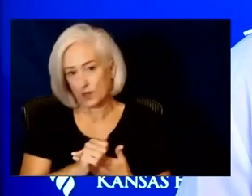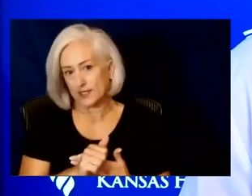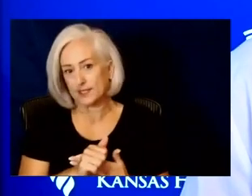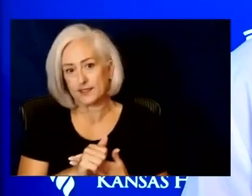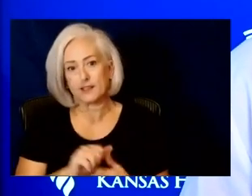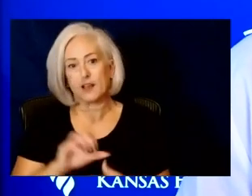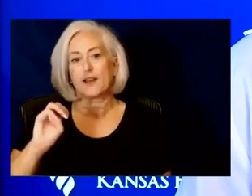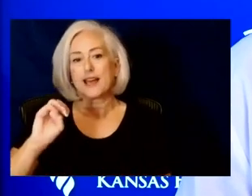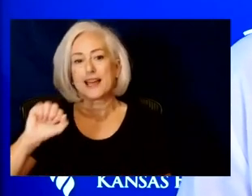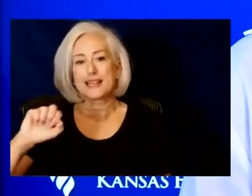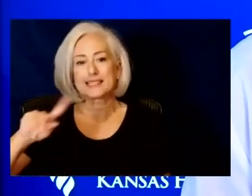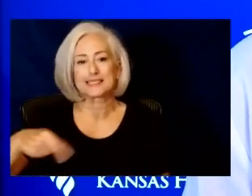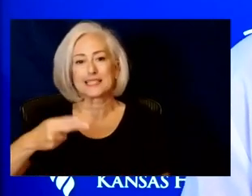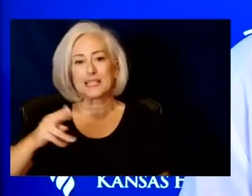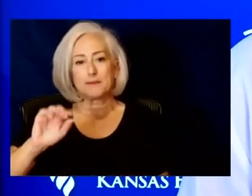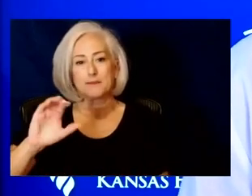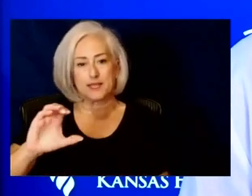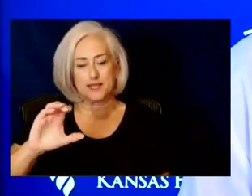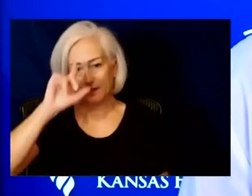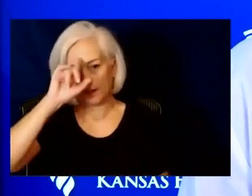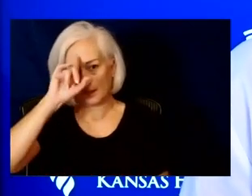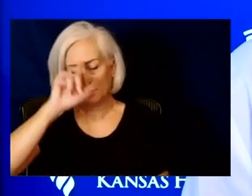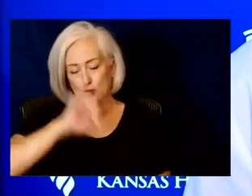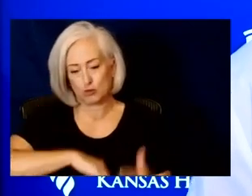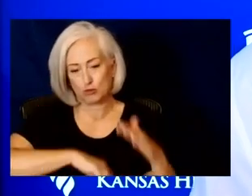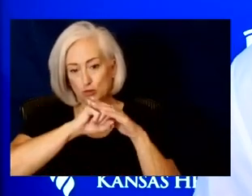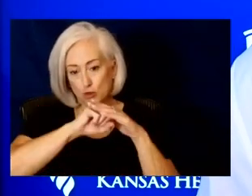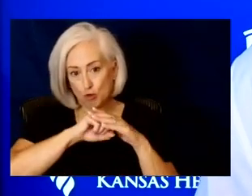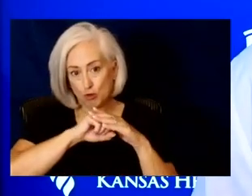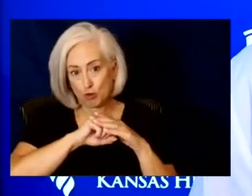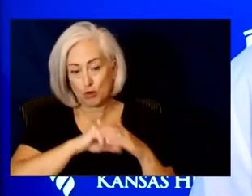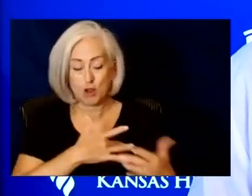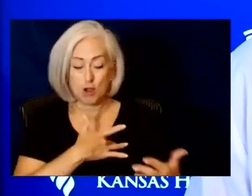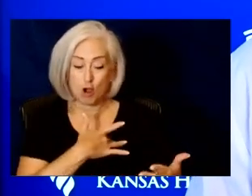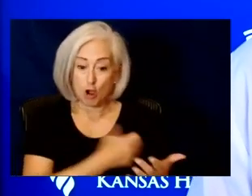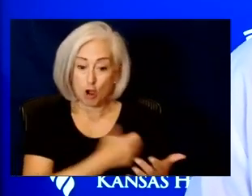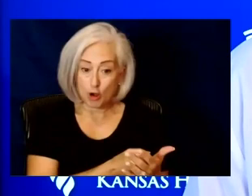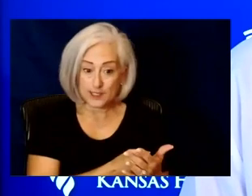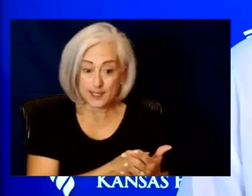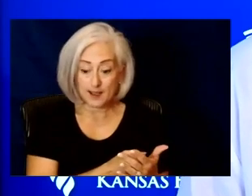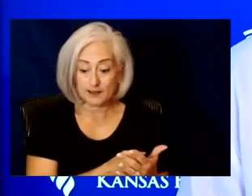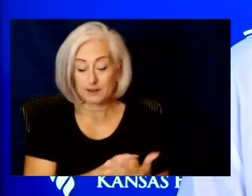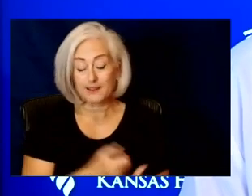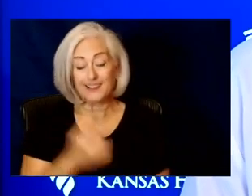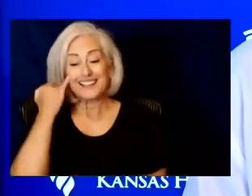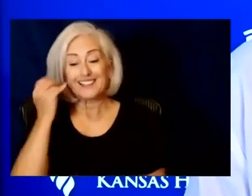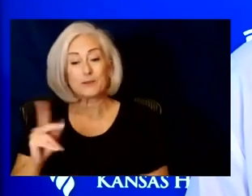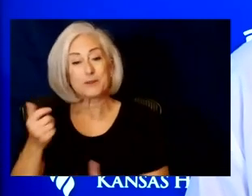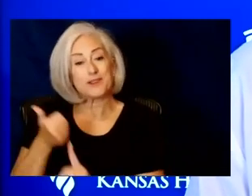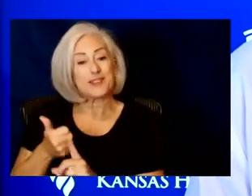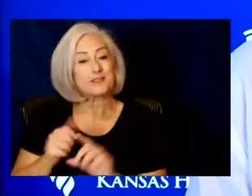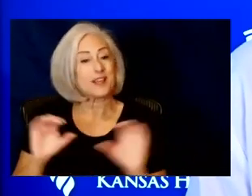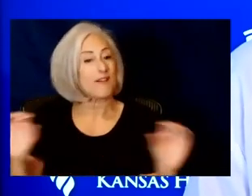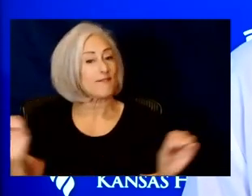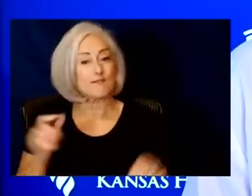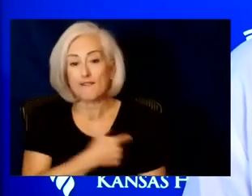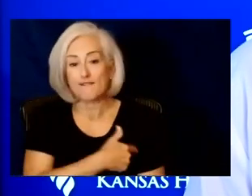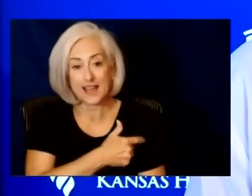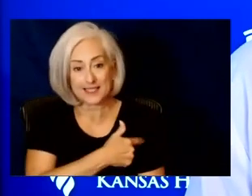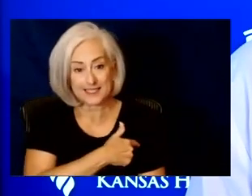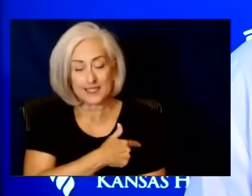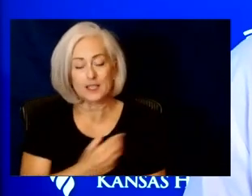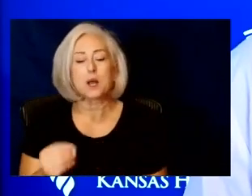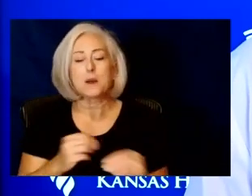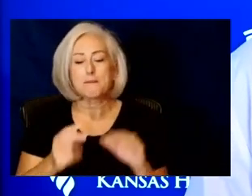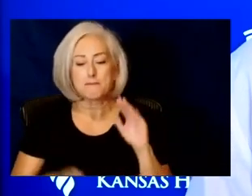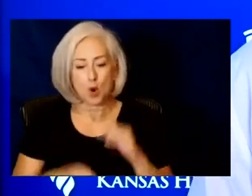heart attack if they were vaccinated. But those people that were unvaccinated had higher rates. So even vaccination, I want to pull that back